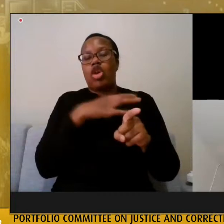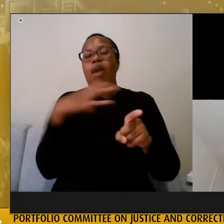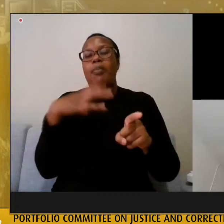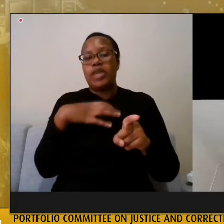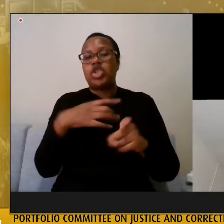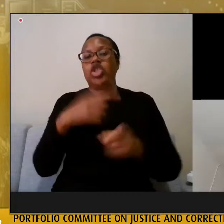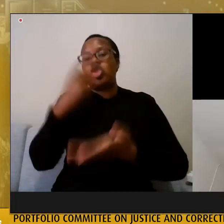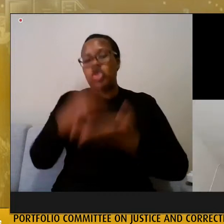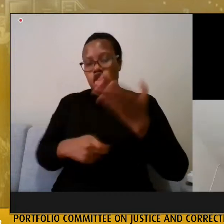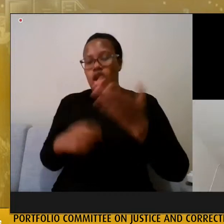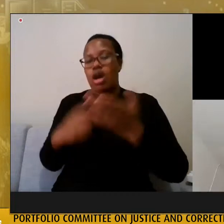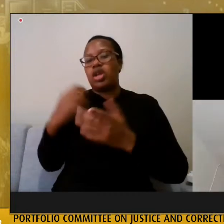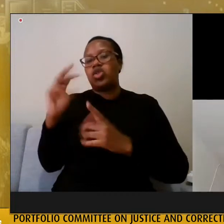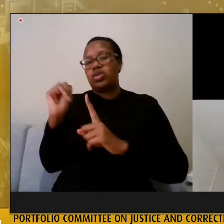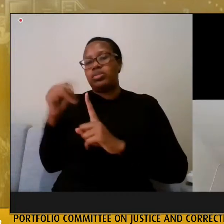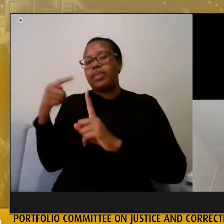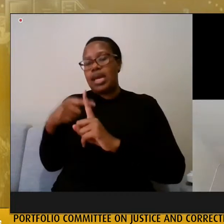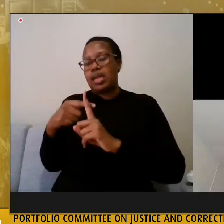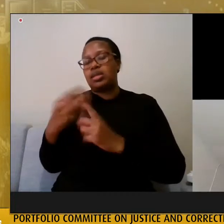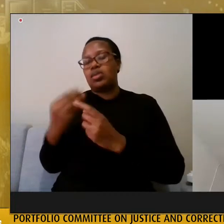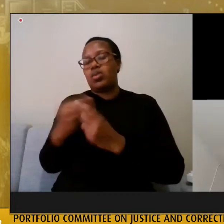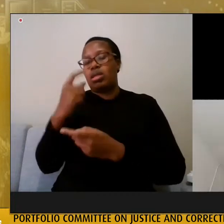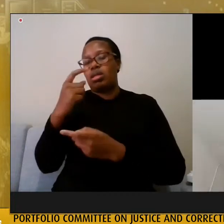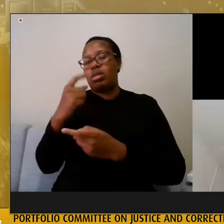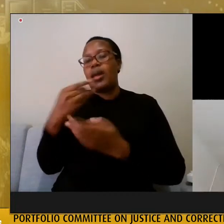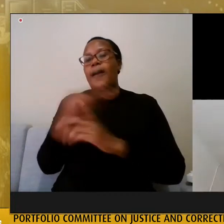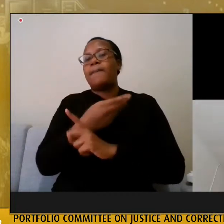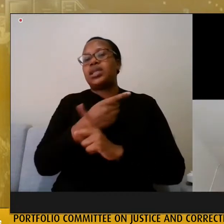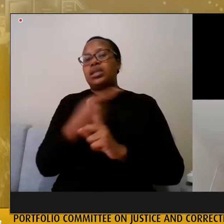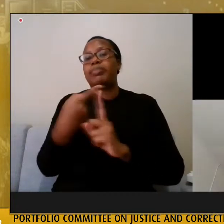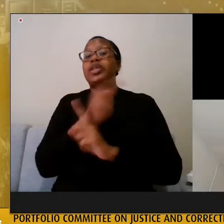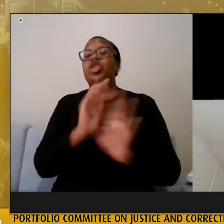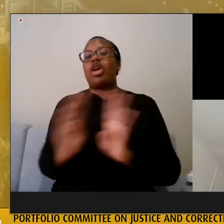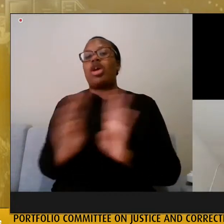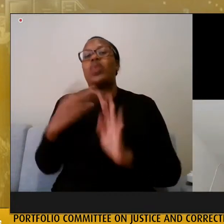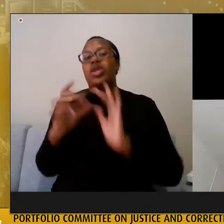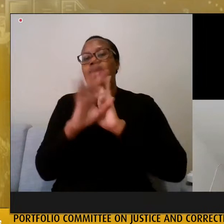with misconduct. So I just want to clarify